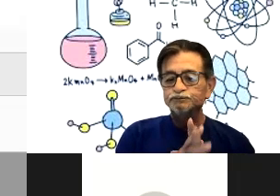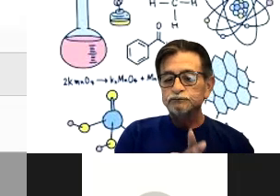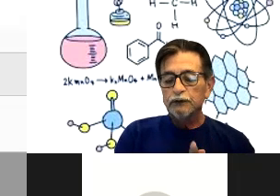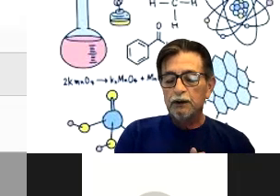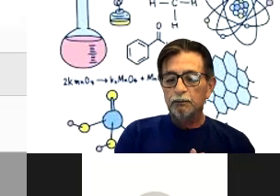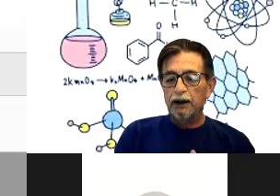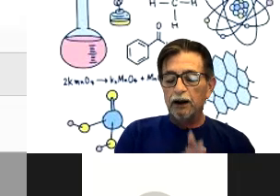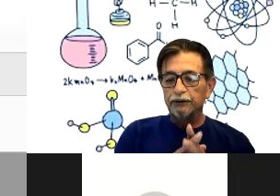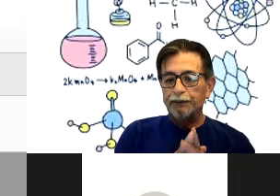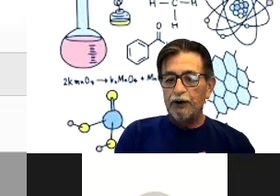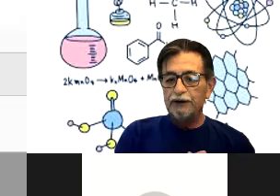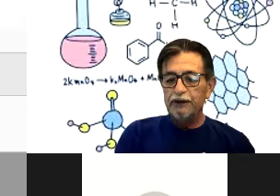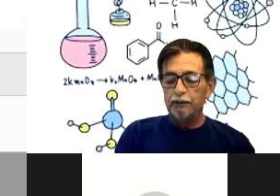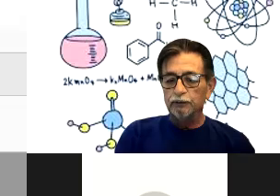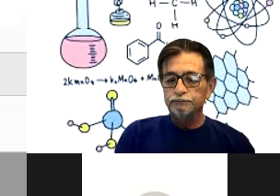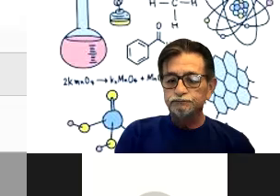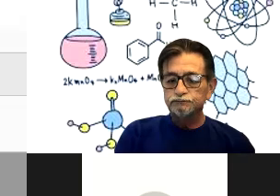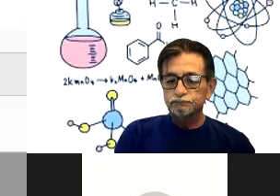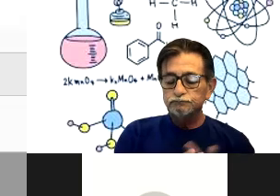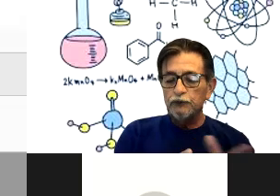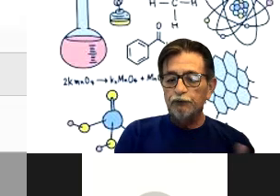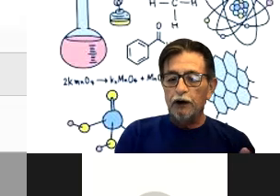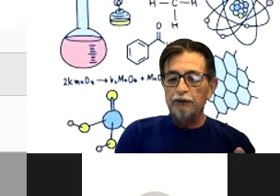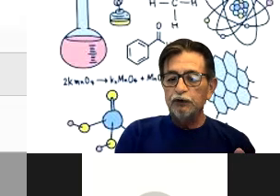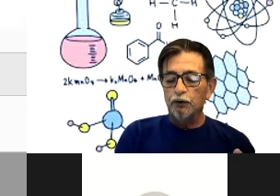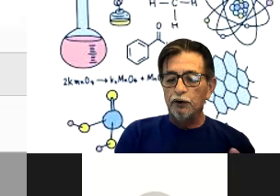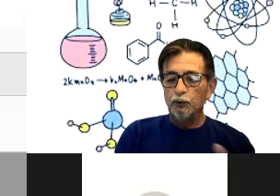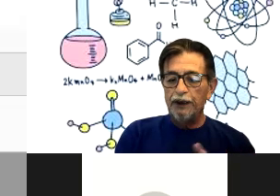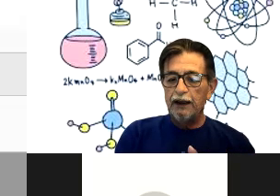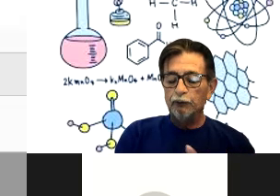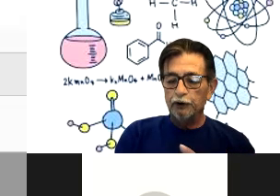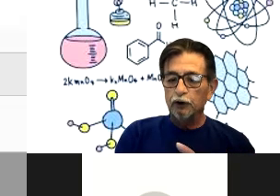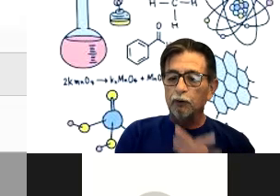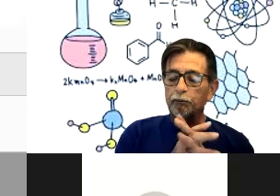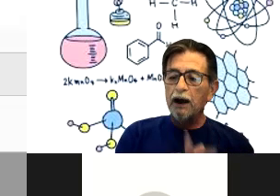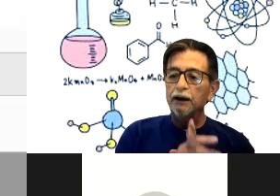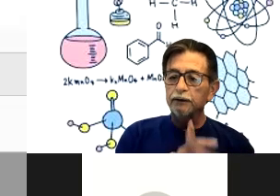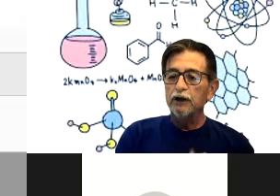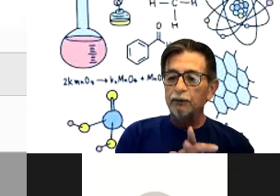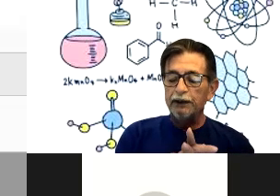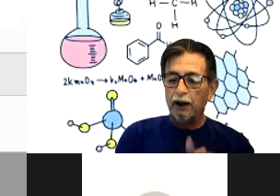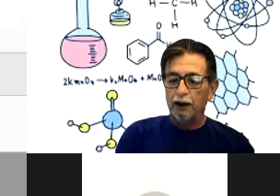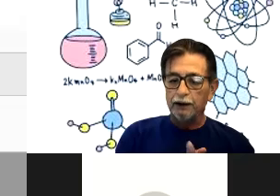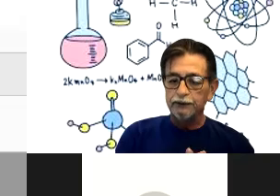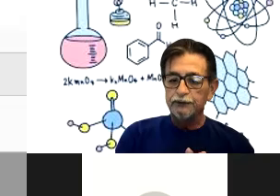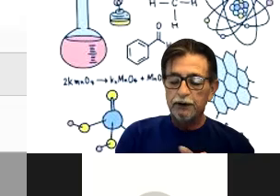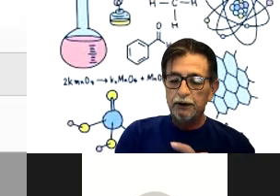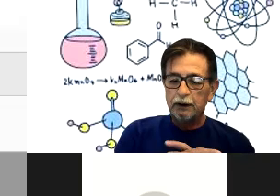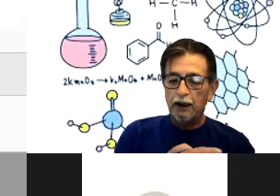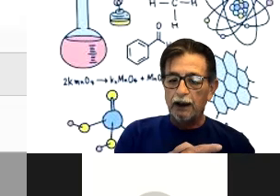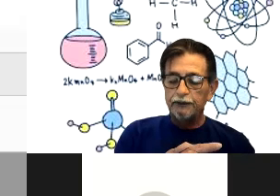cover. But on the periodic table, far left corner, we have what are called polyatomic